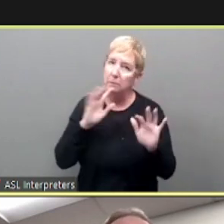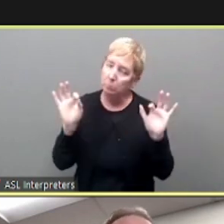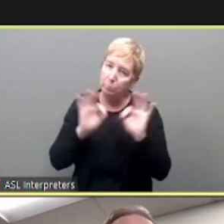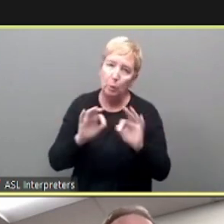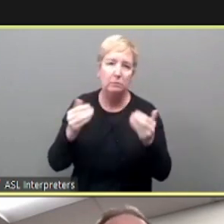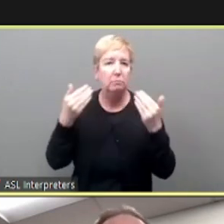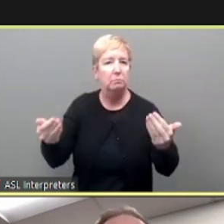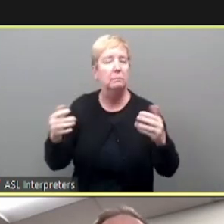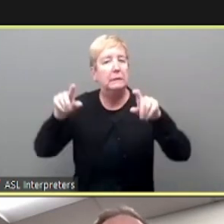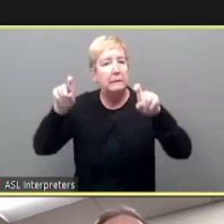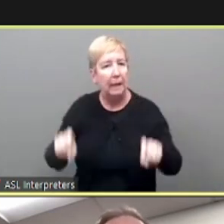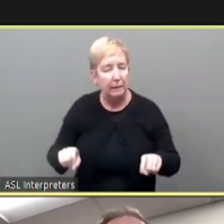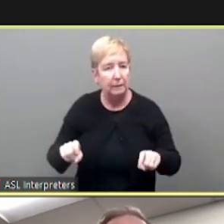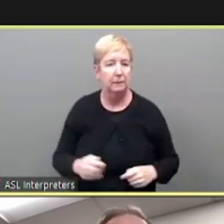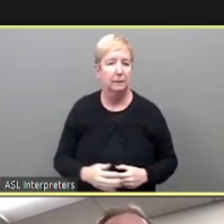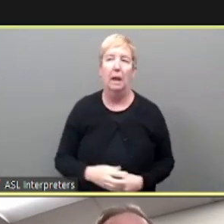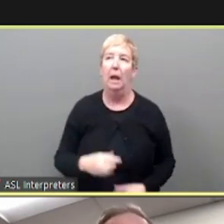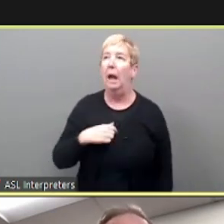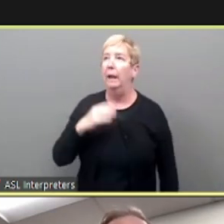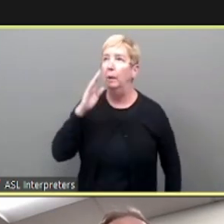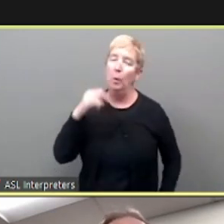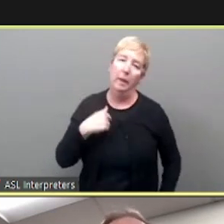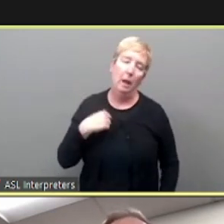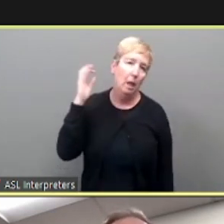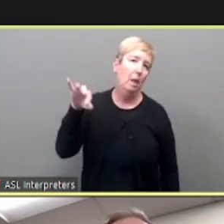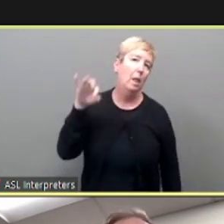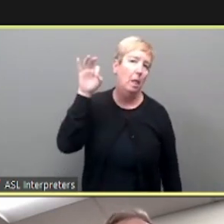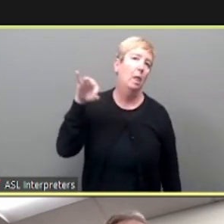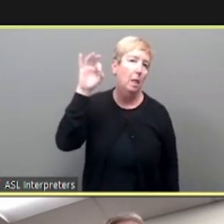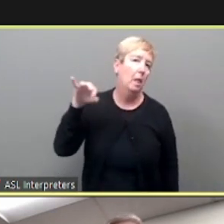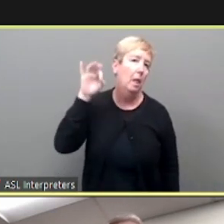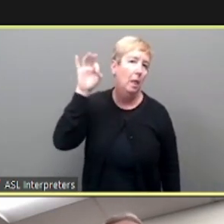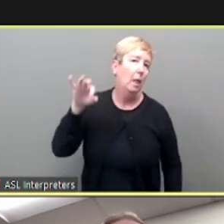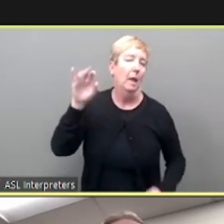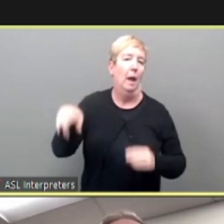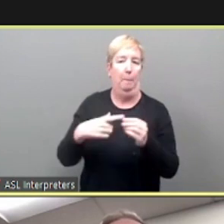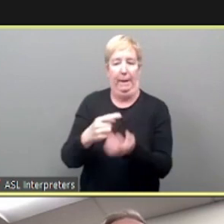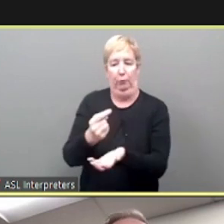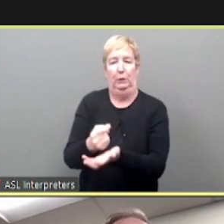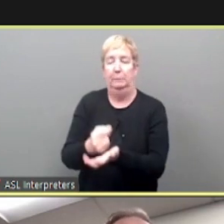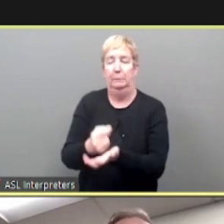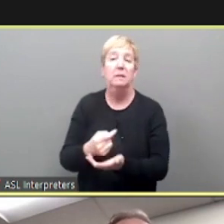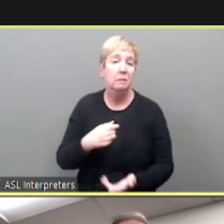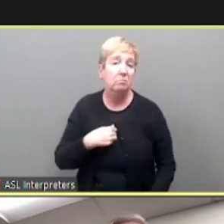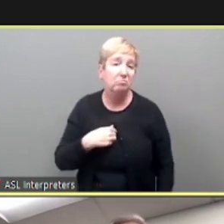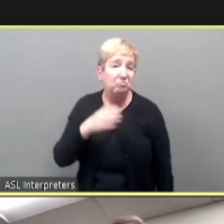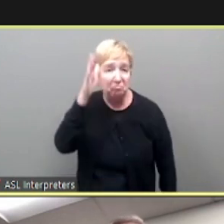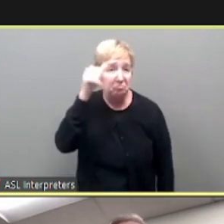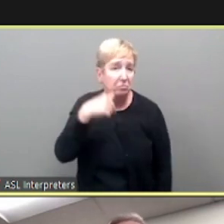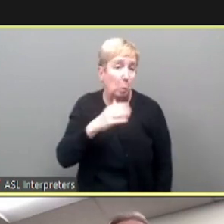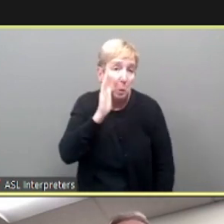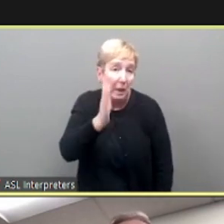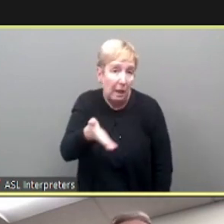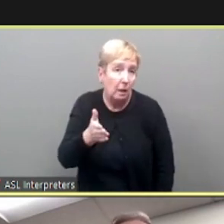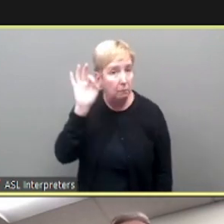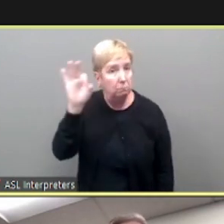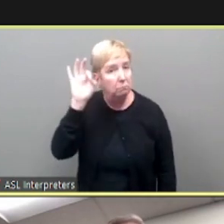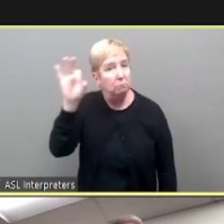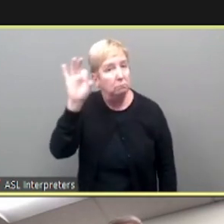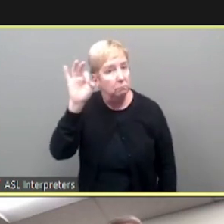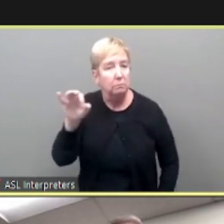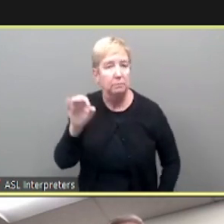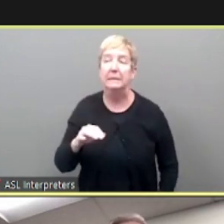I've harped on getting treatment, and I won't stop until we have more people getting it. Be careful